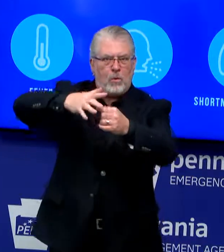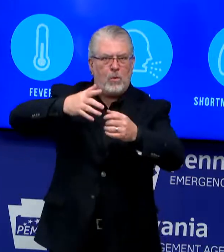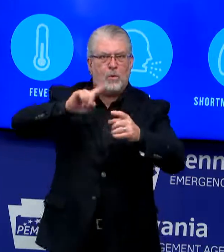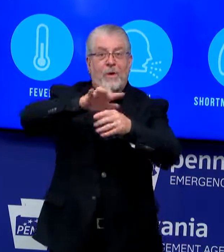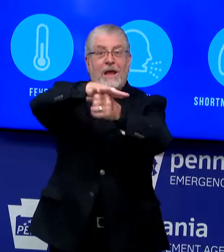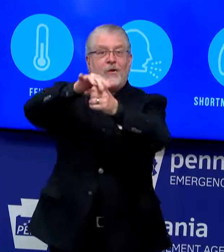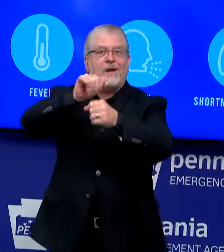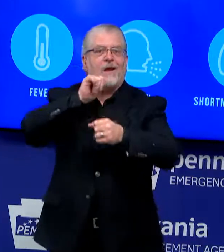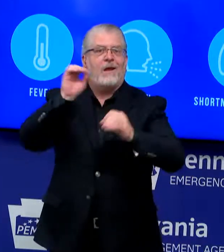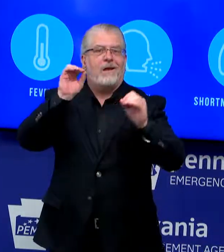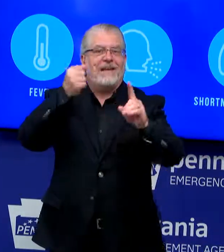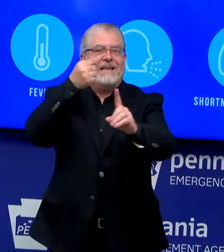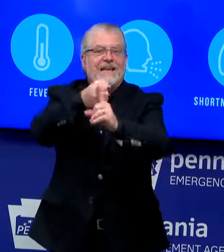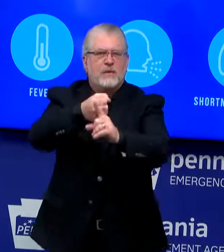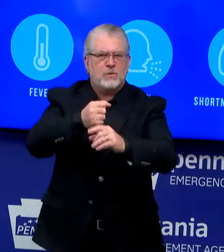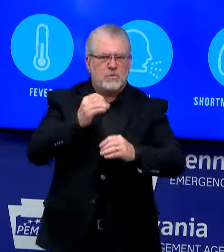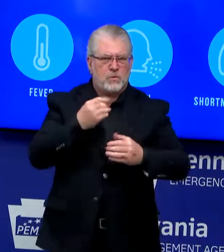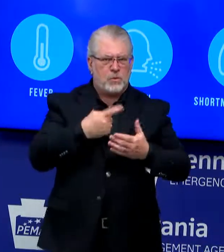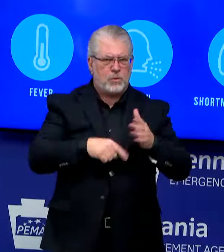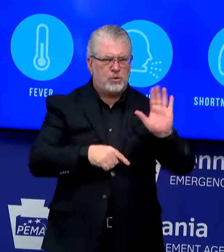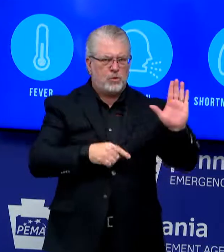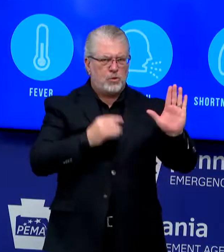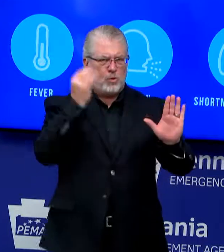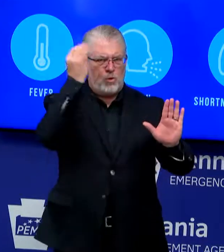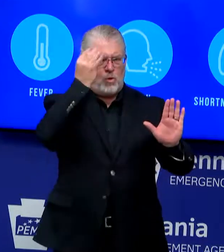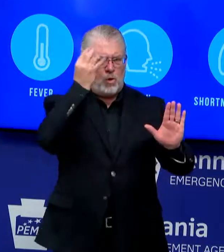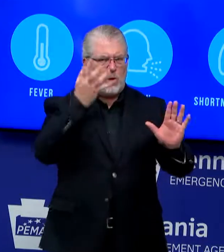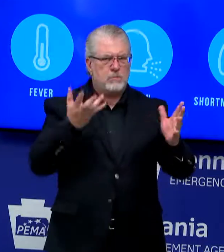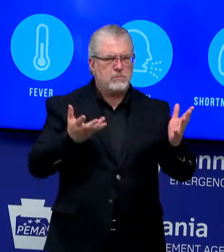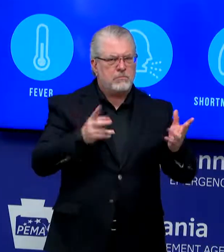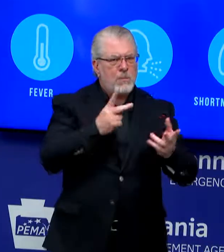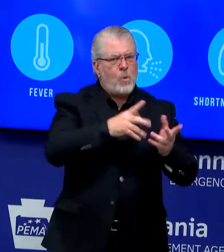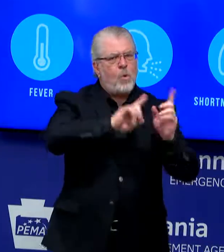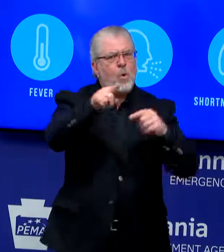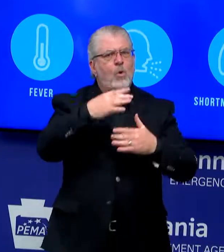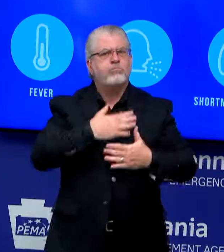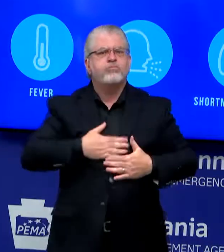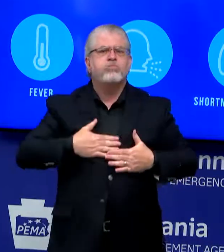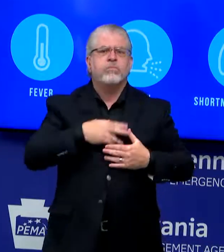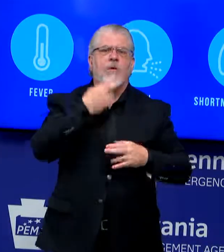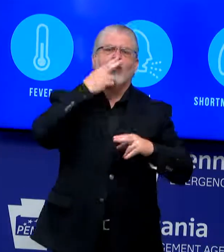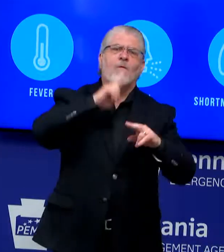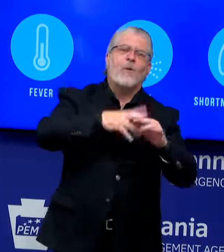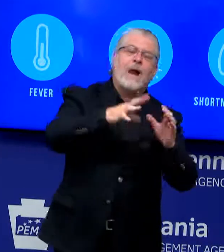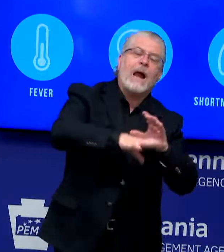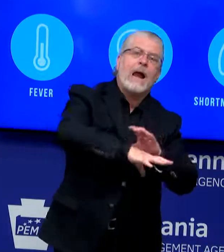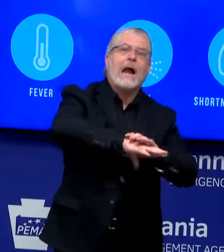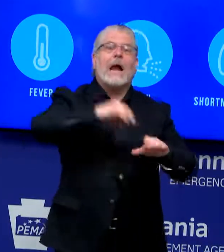curb some of this non-essential travel and limit the additional spread of the disease?